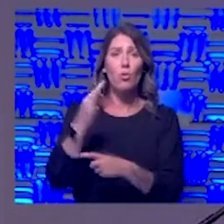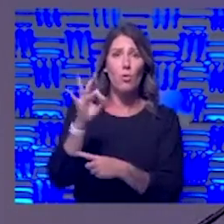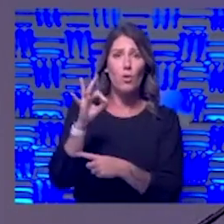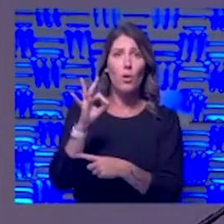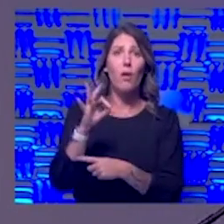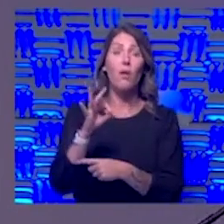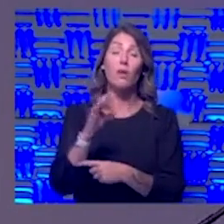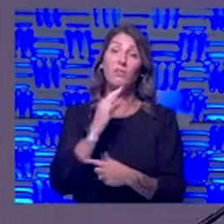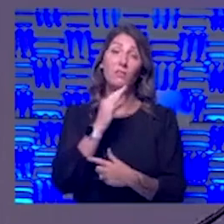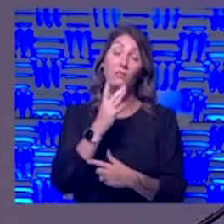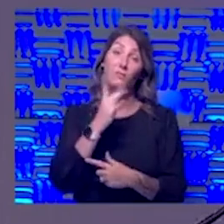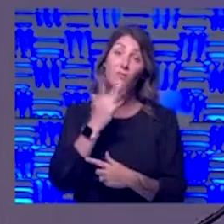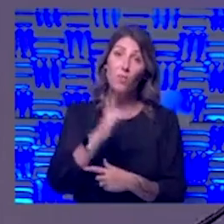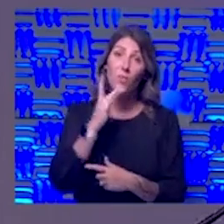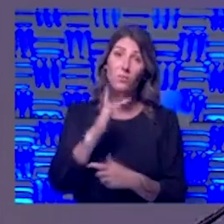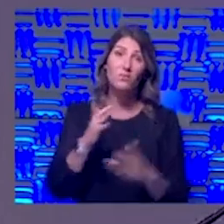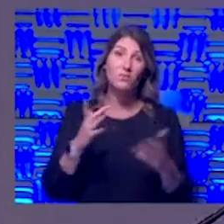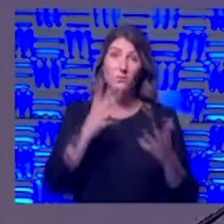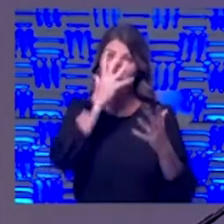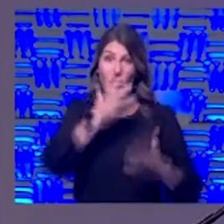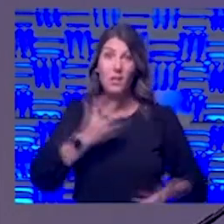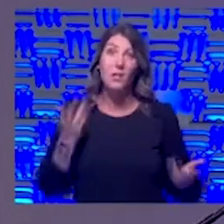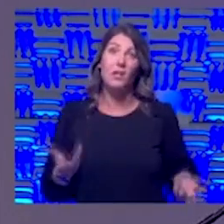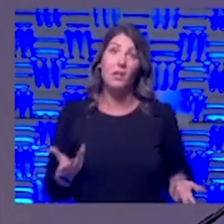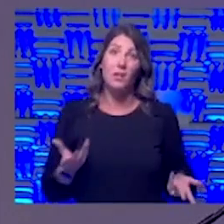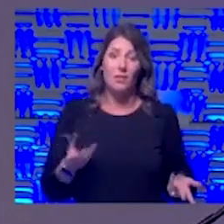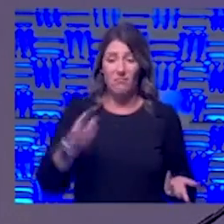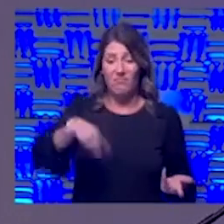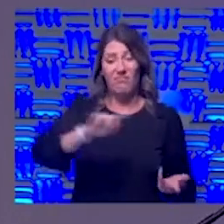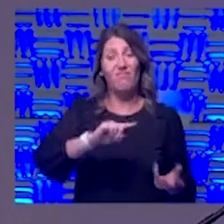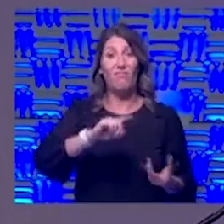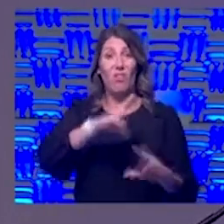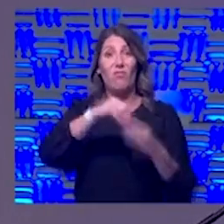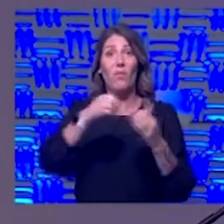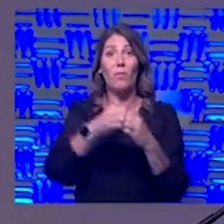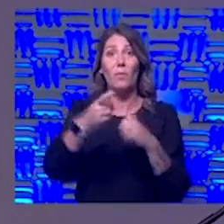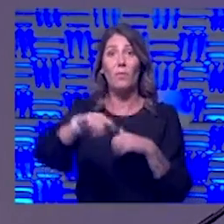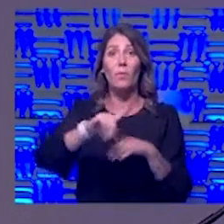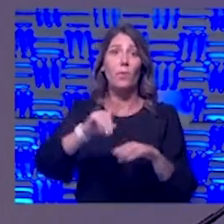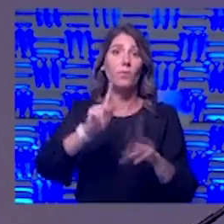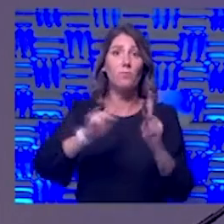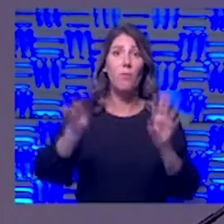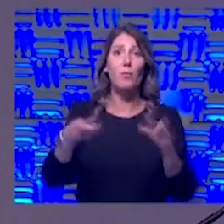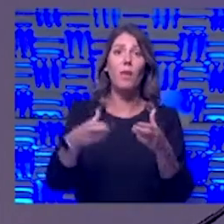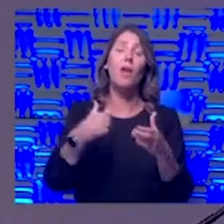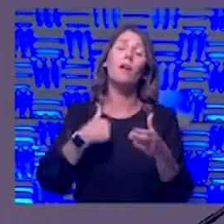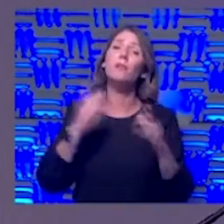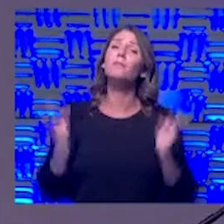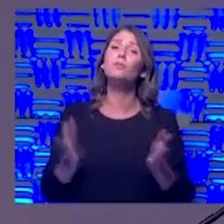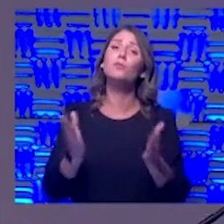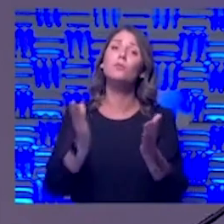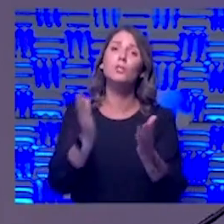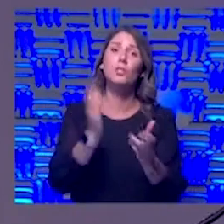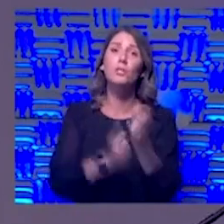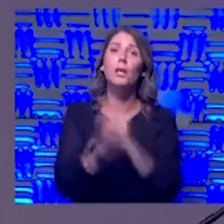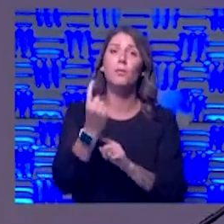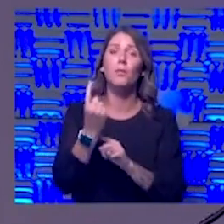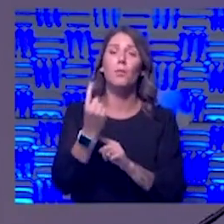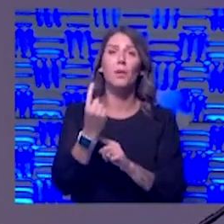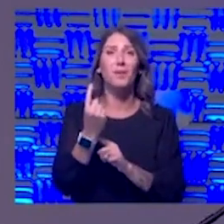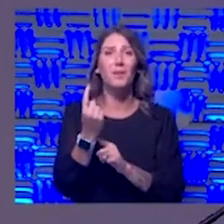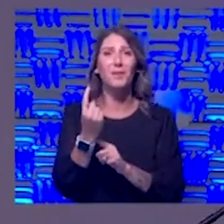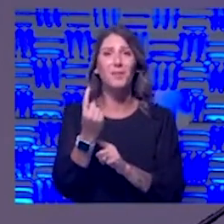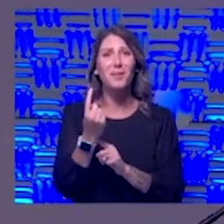our veteran population are among those populations. And so I would just encourage everyone to